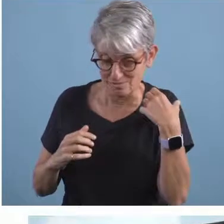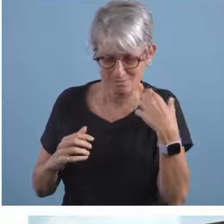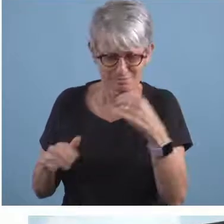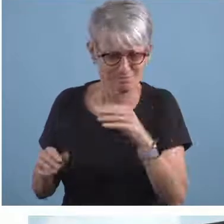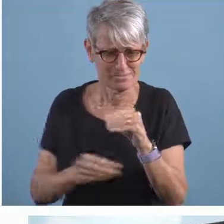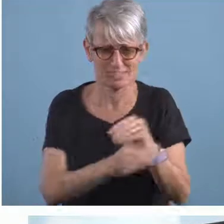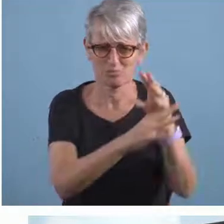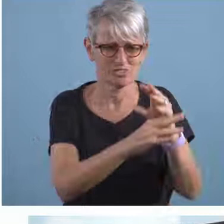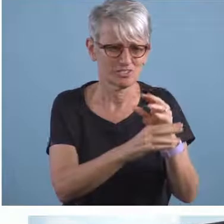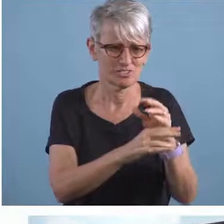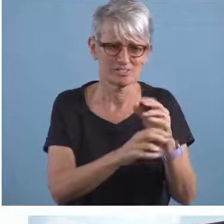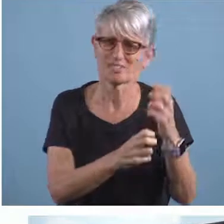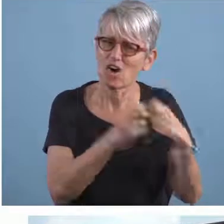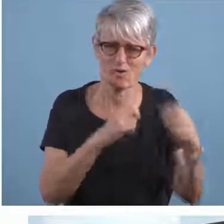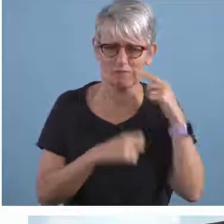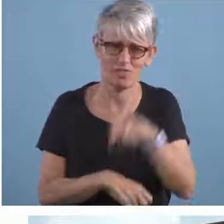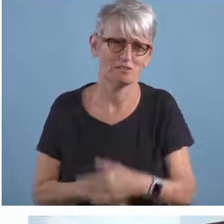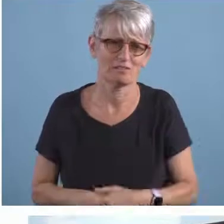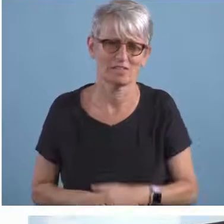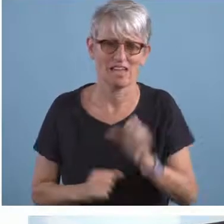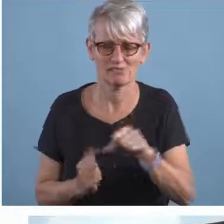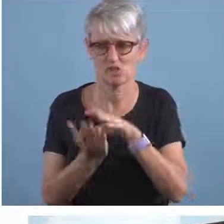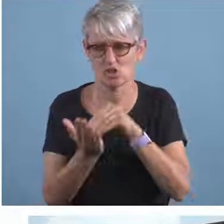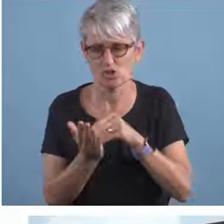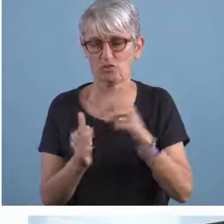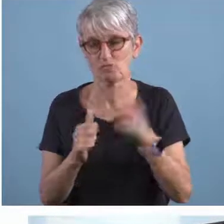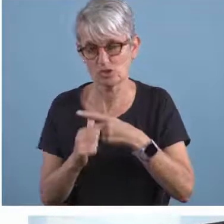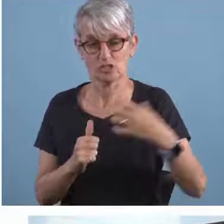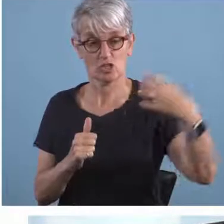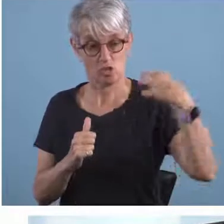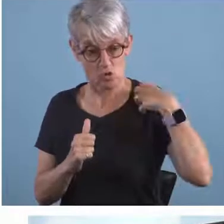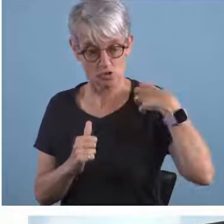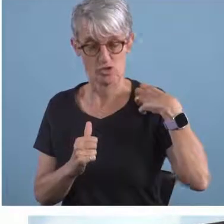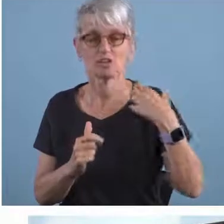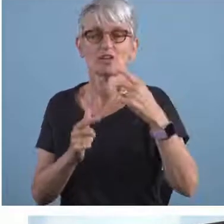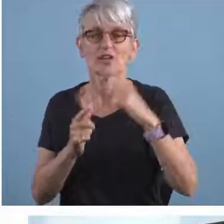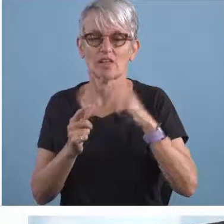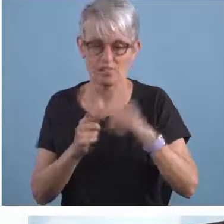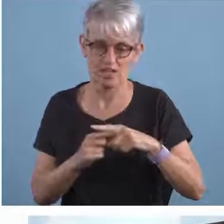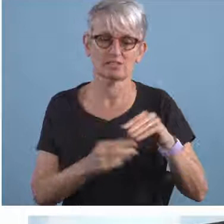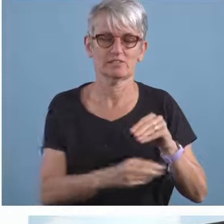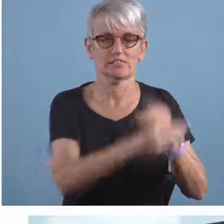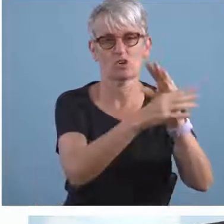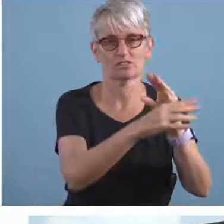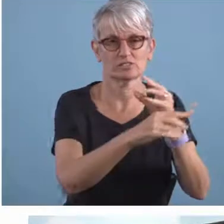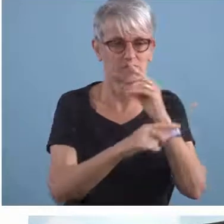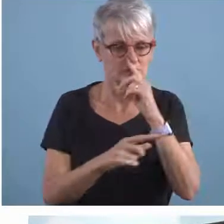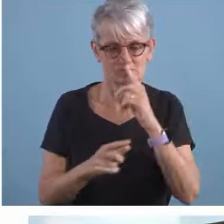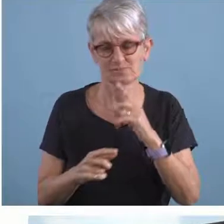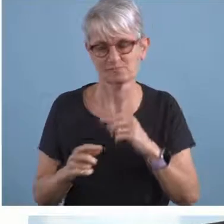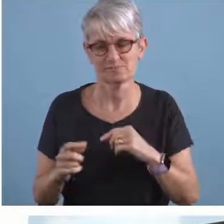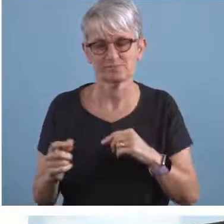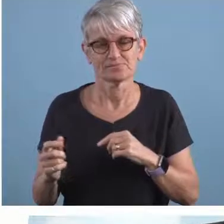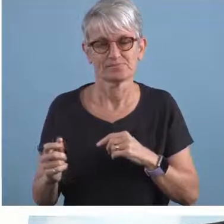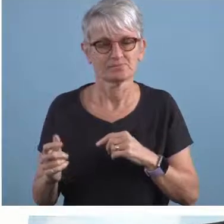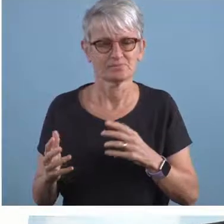telepractice is going to be really tough. You need to learn how to be a coach before you start telepractice because there